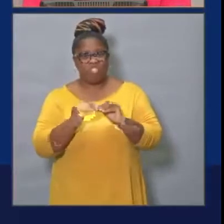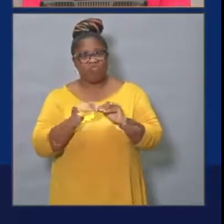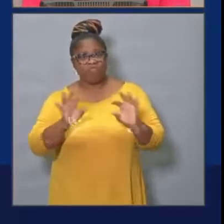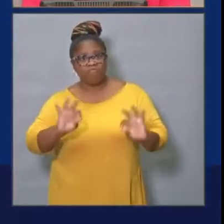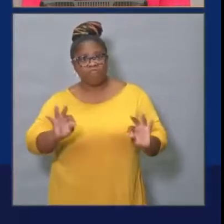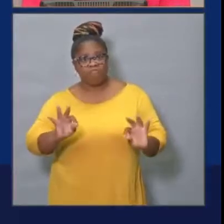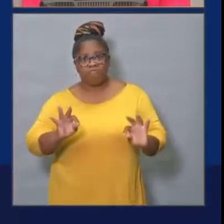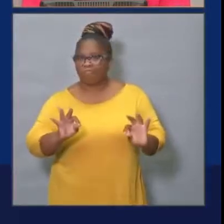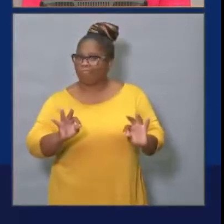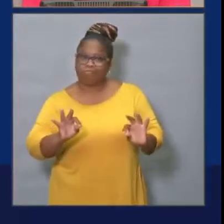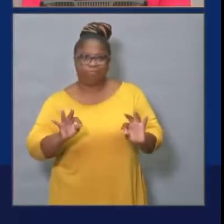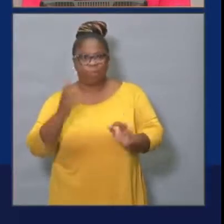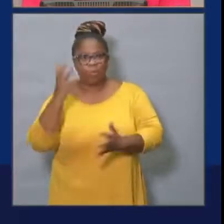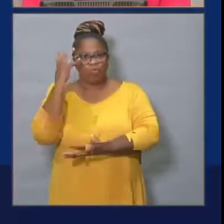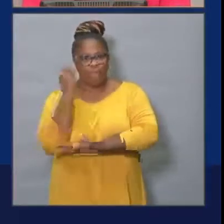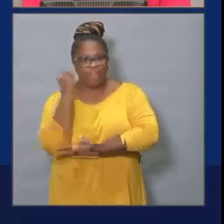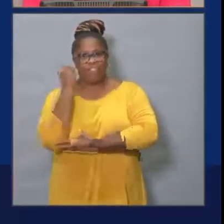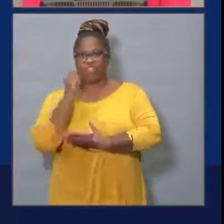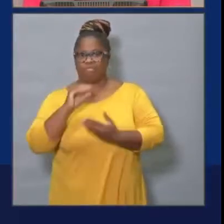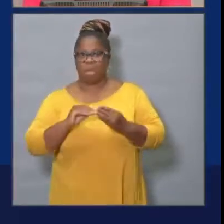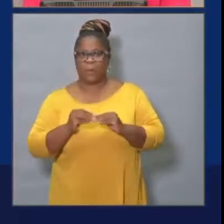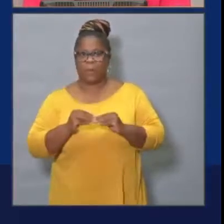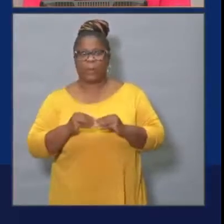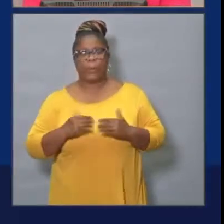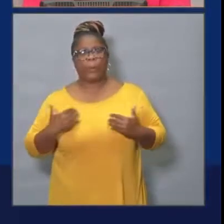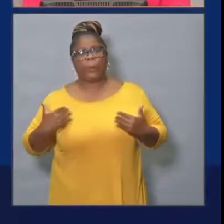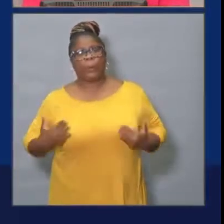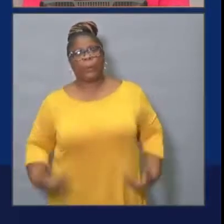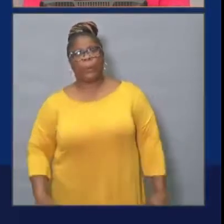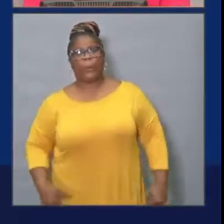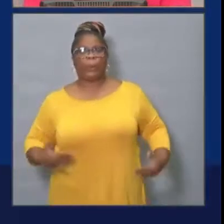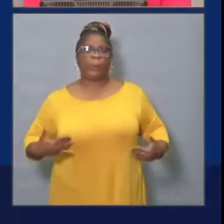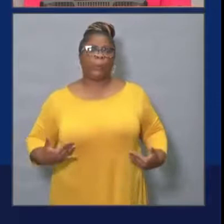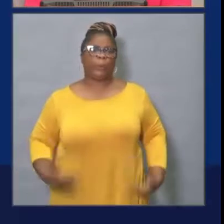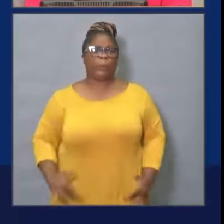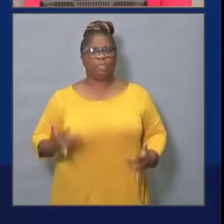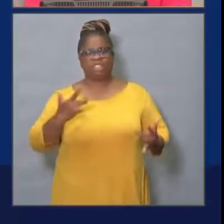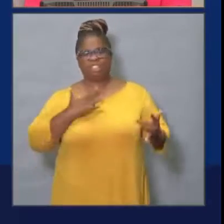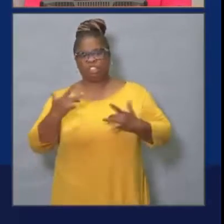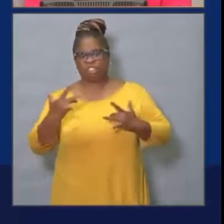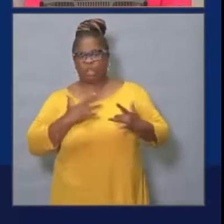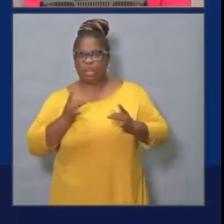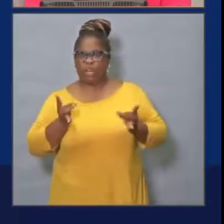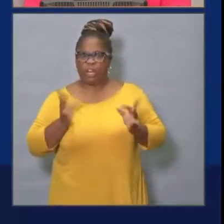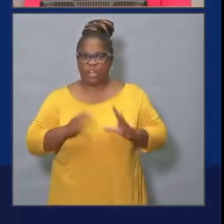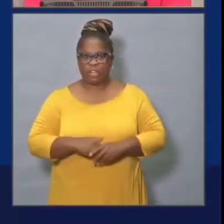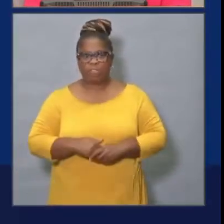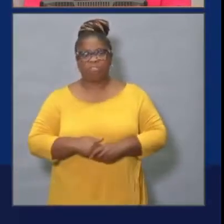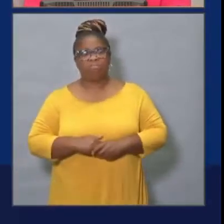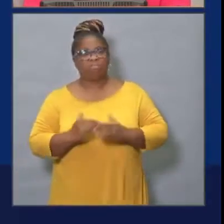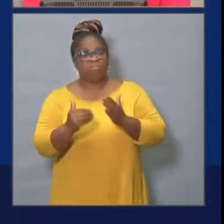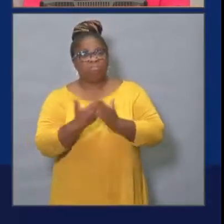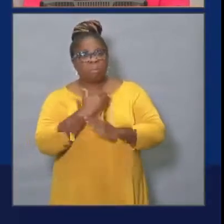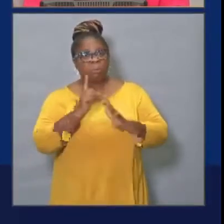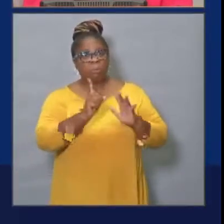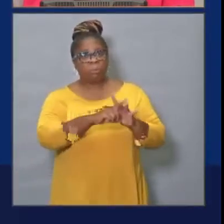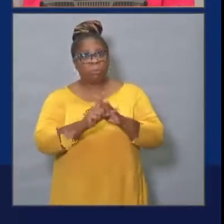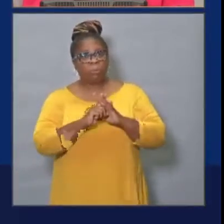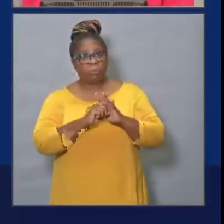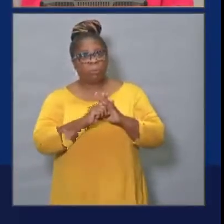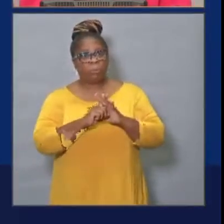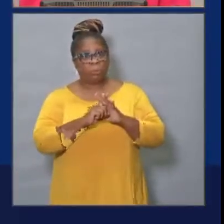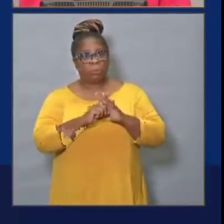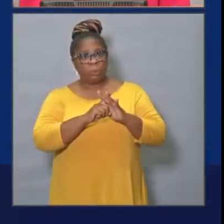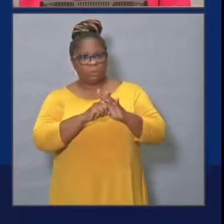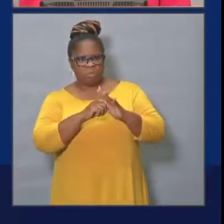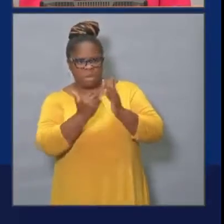and this is cause in and of itself for deep concern. As you can see, the number of new cases is actually lower than the edge